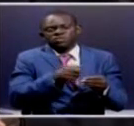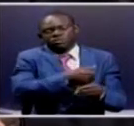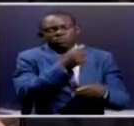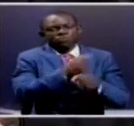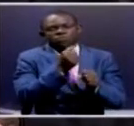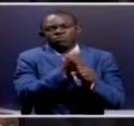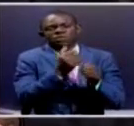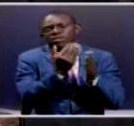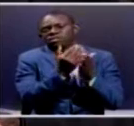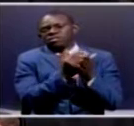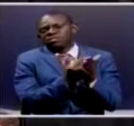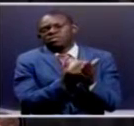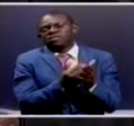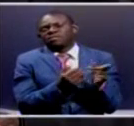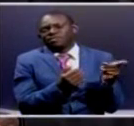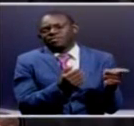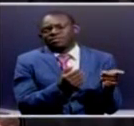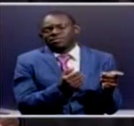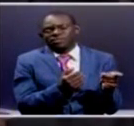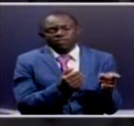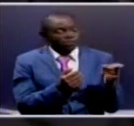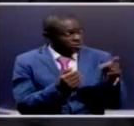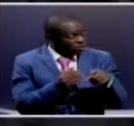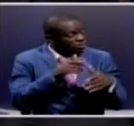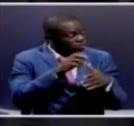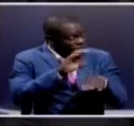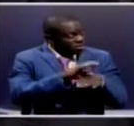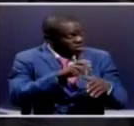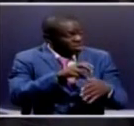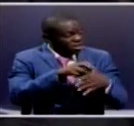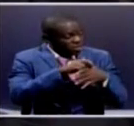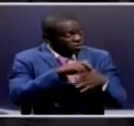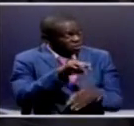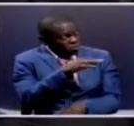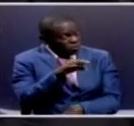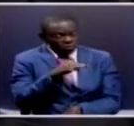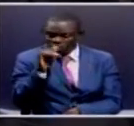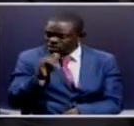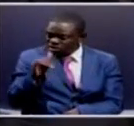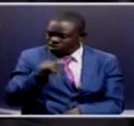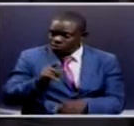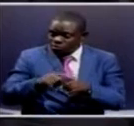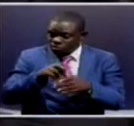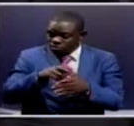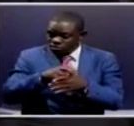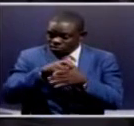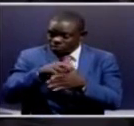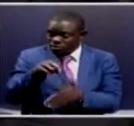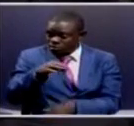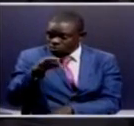those were, yes, they are stakeholders. But if each stakeholder is going to produce their own agenda, there will be